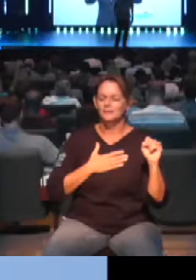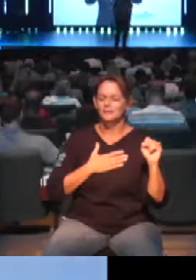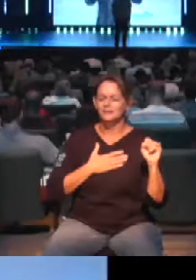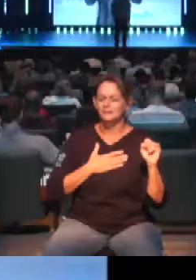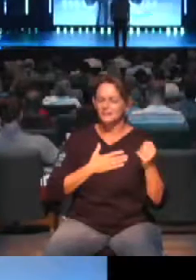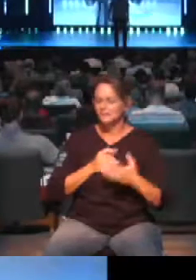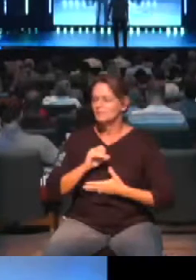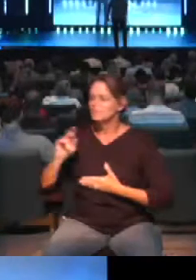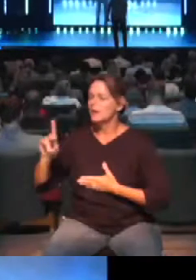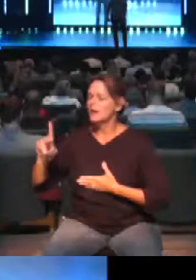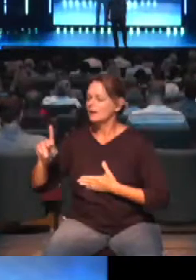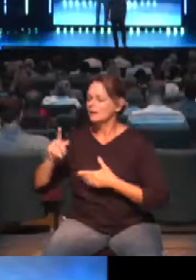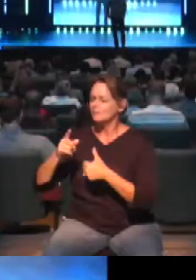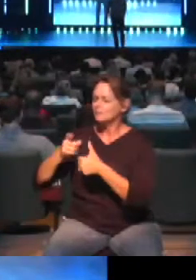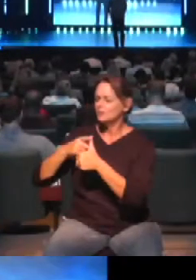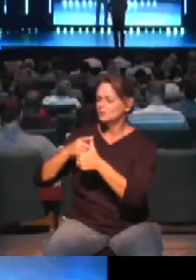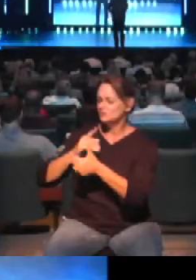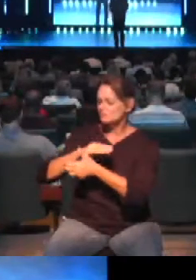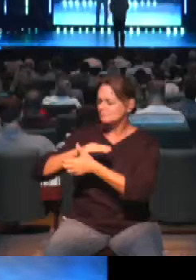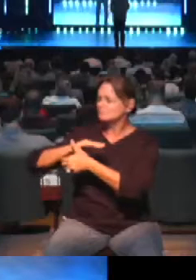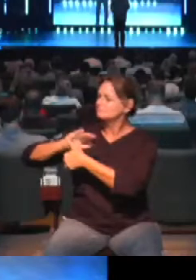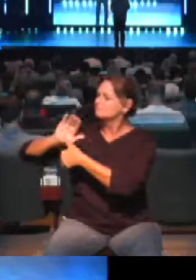return the first 10% to you.